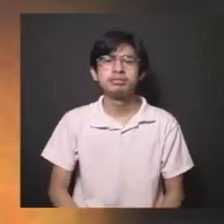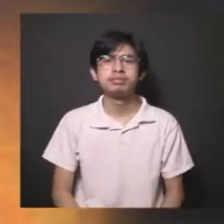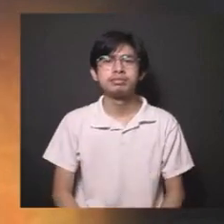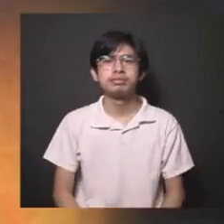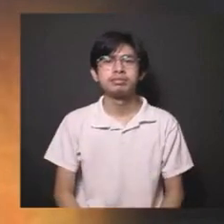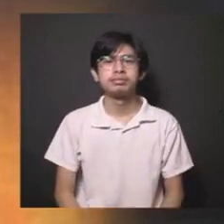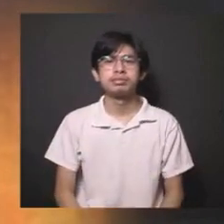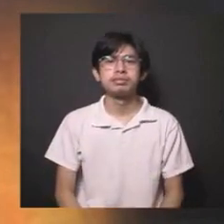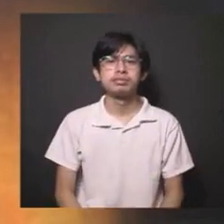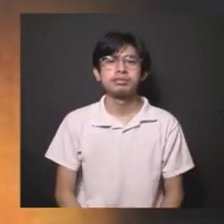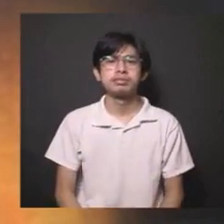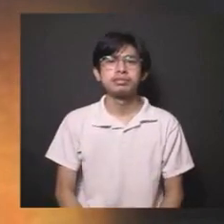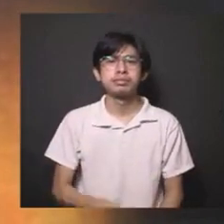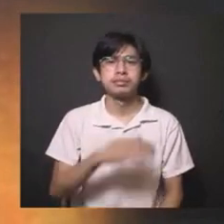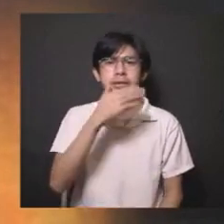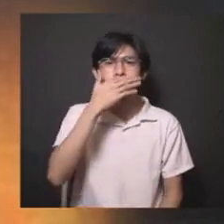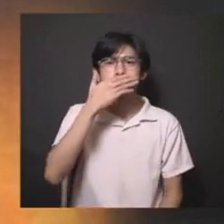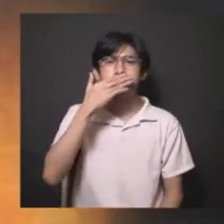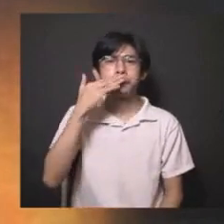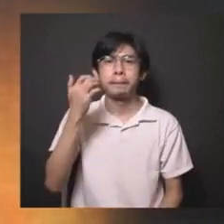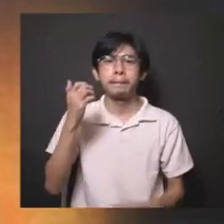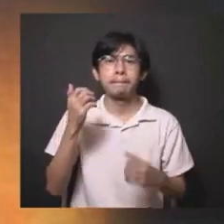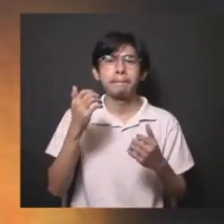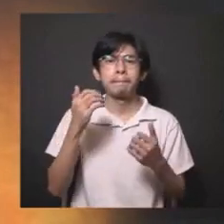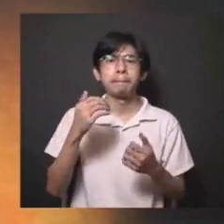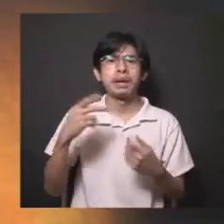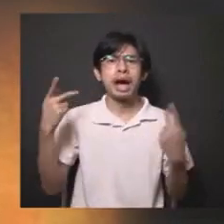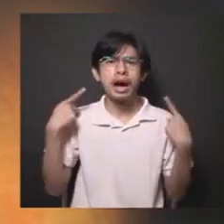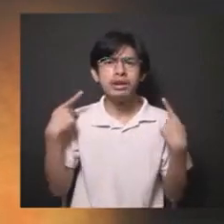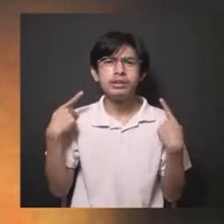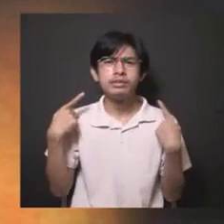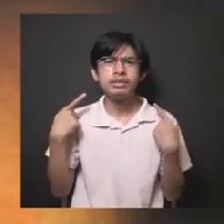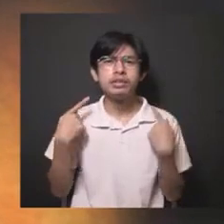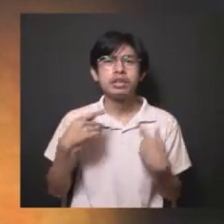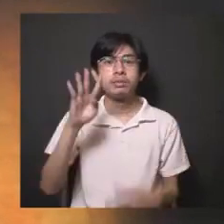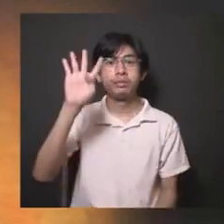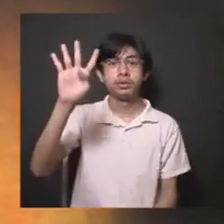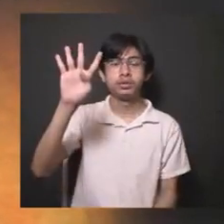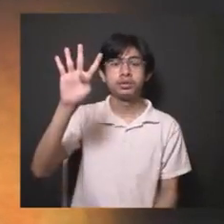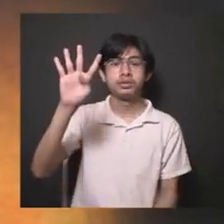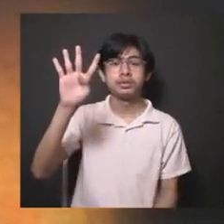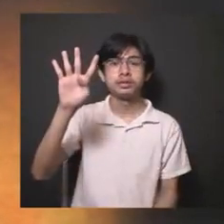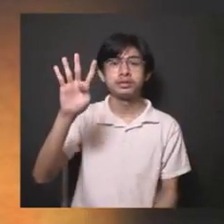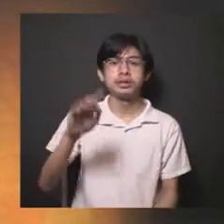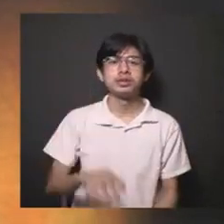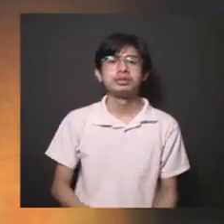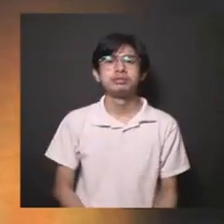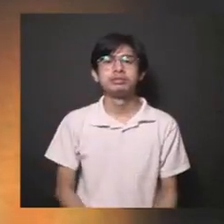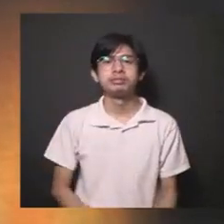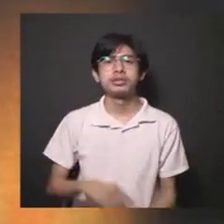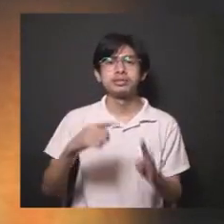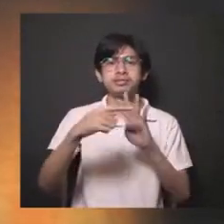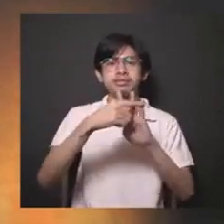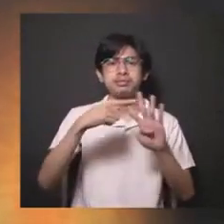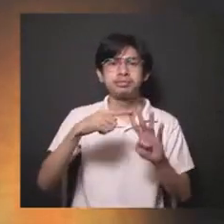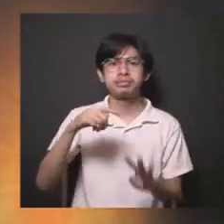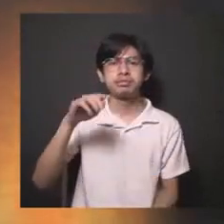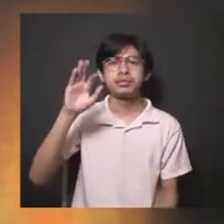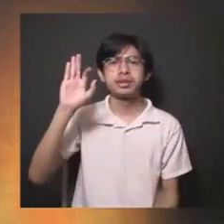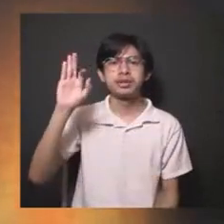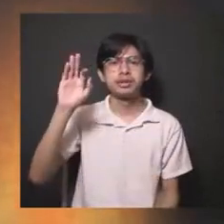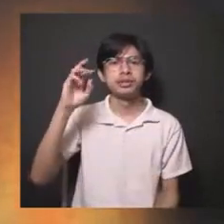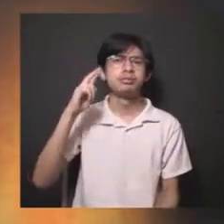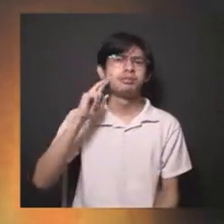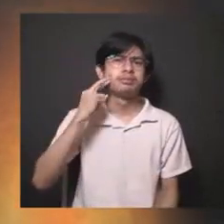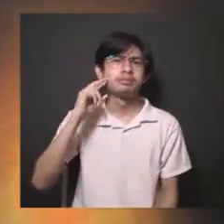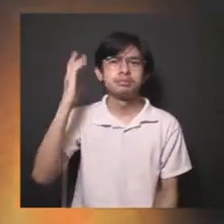because Jacob had 4 wives. Now, the favorite wife of Jacob was Rachel. Remember